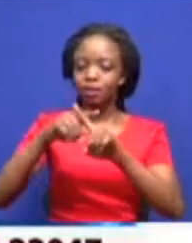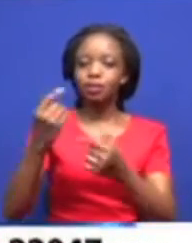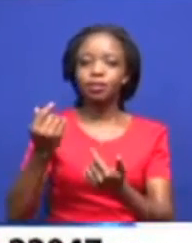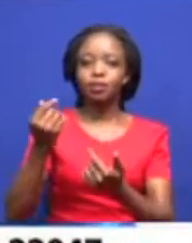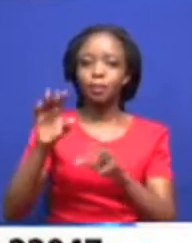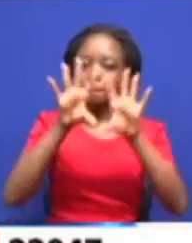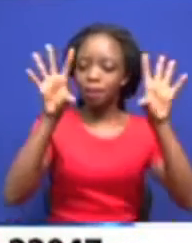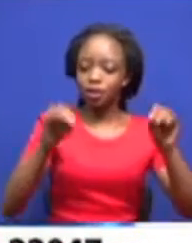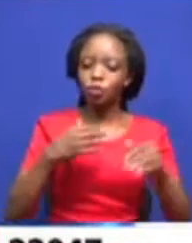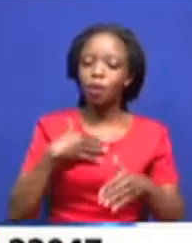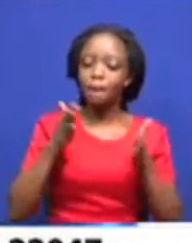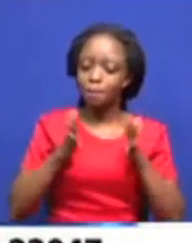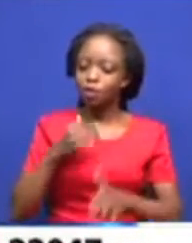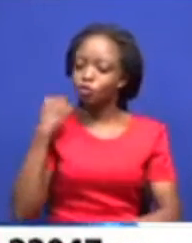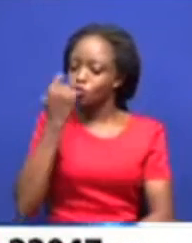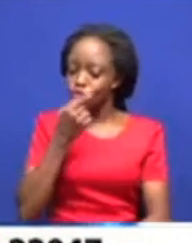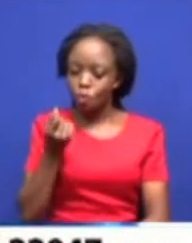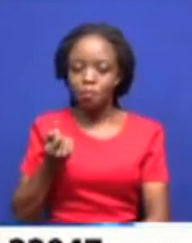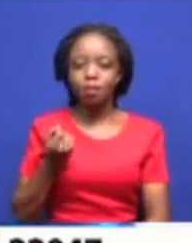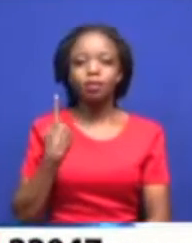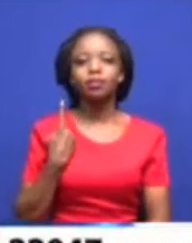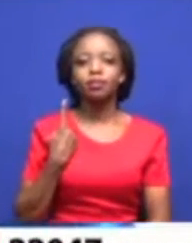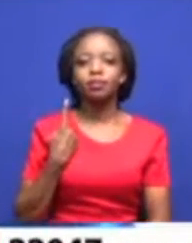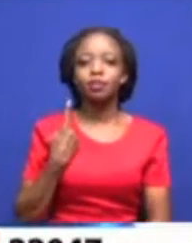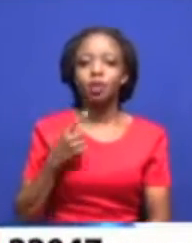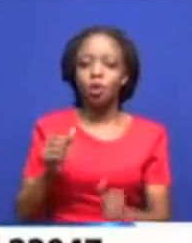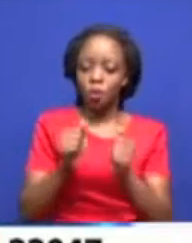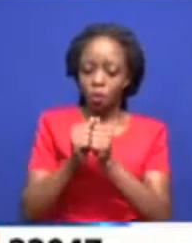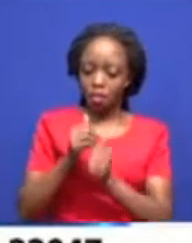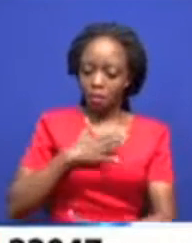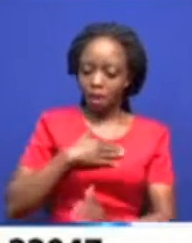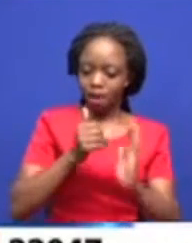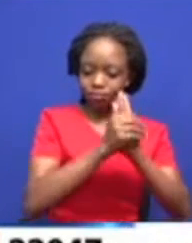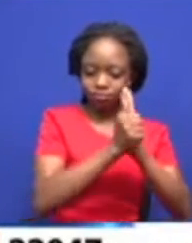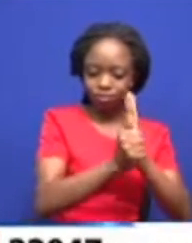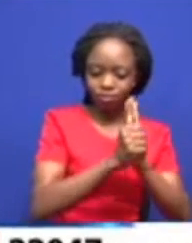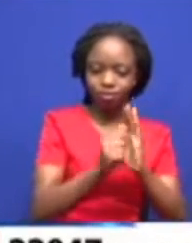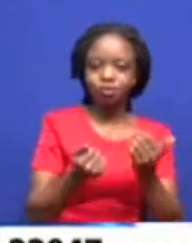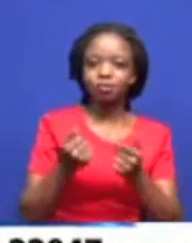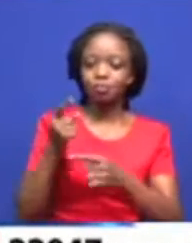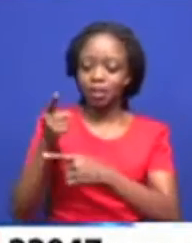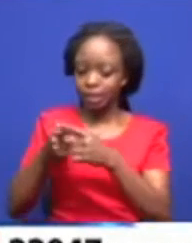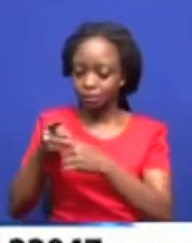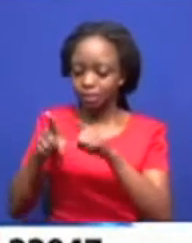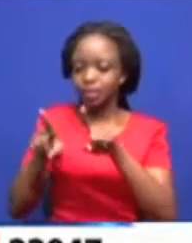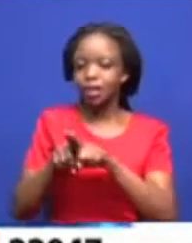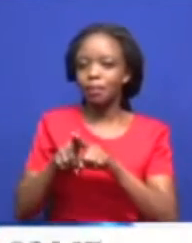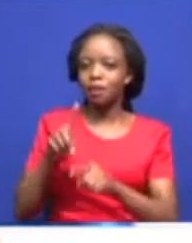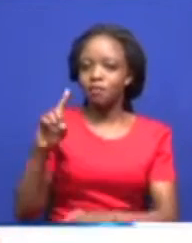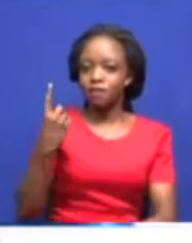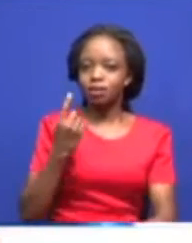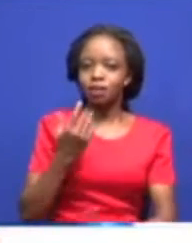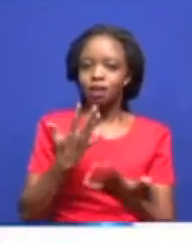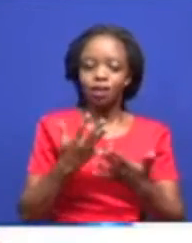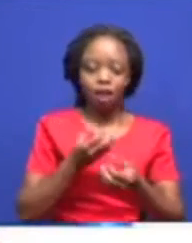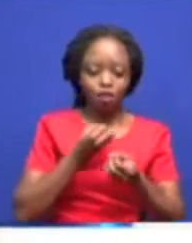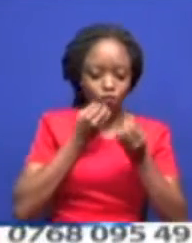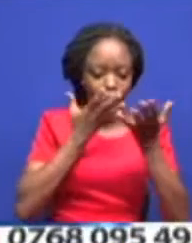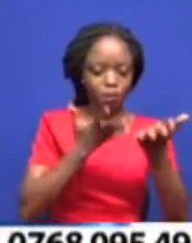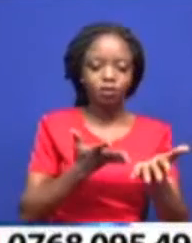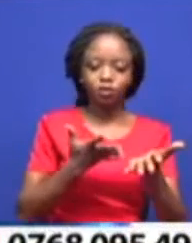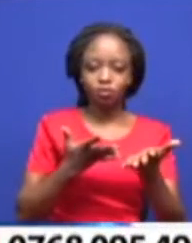who understands these things. With my skills and experience and advocacy and first-hand information, gives me